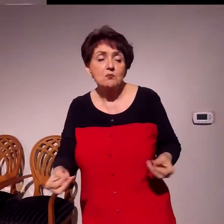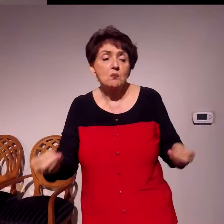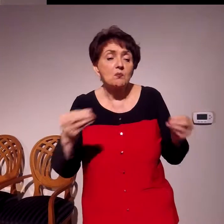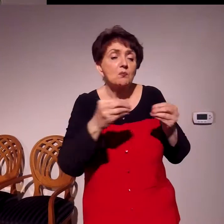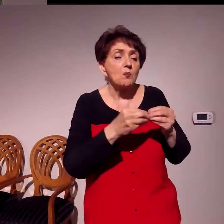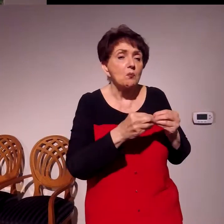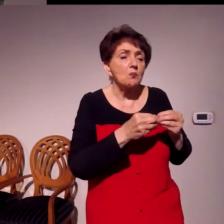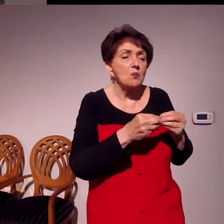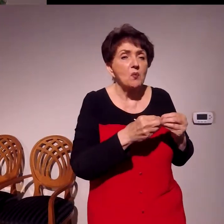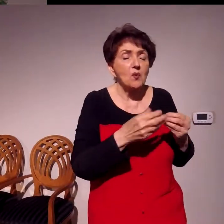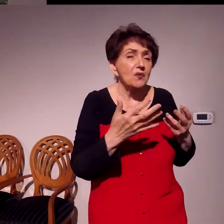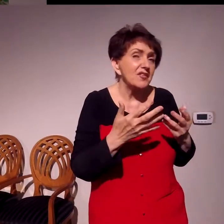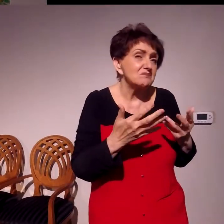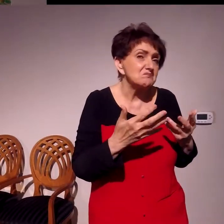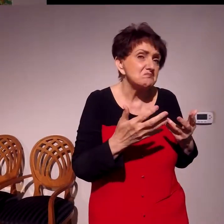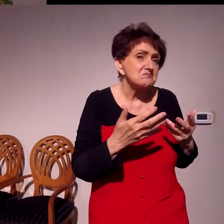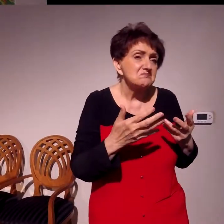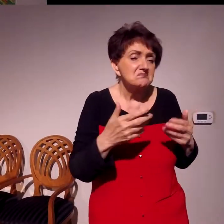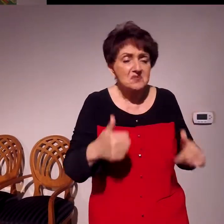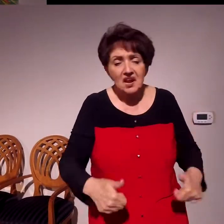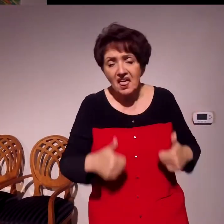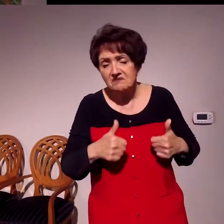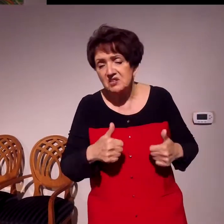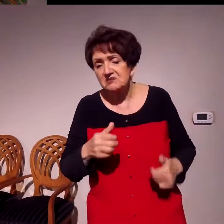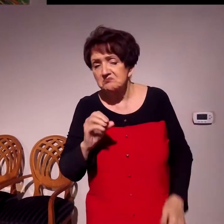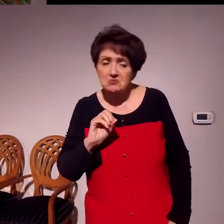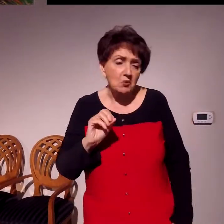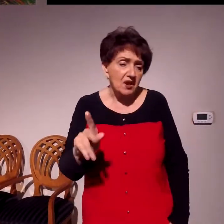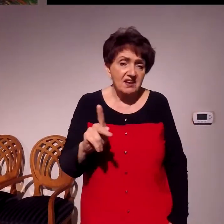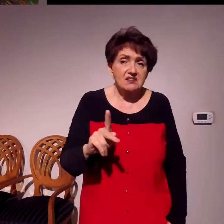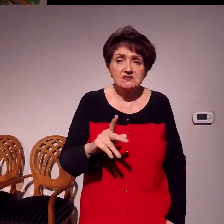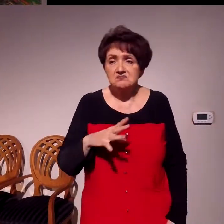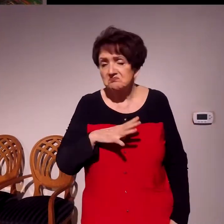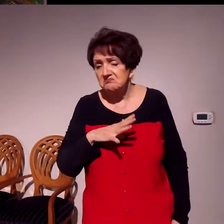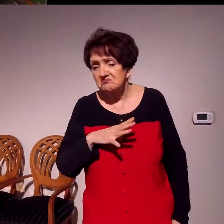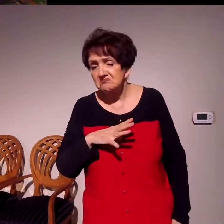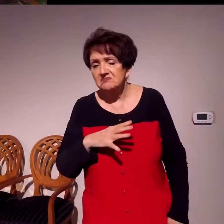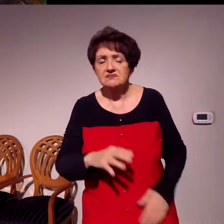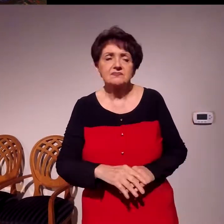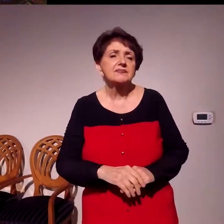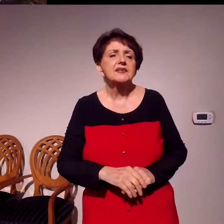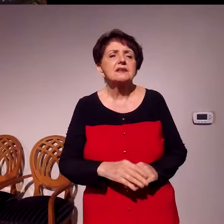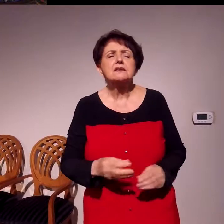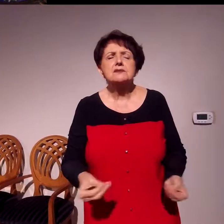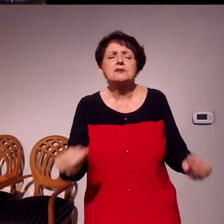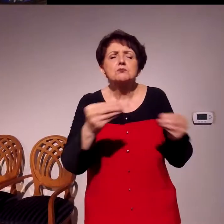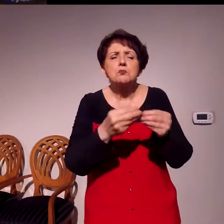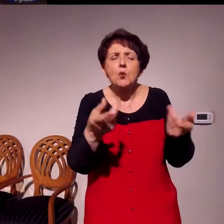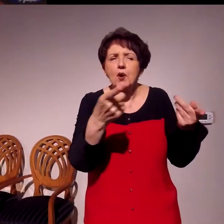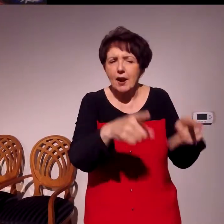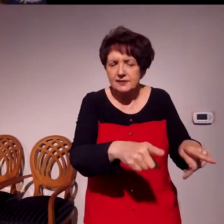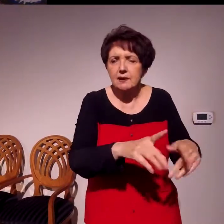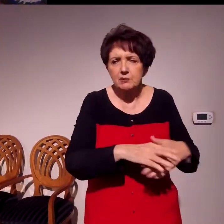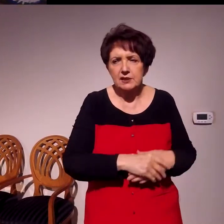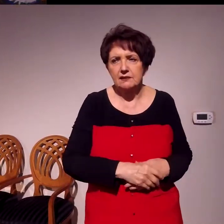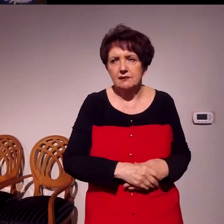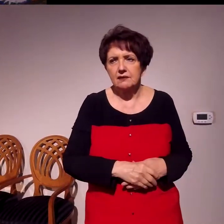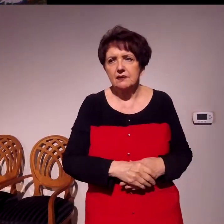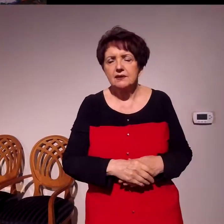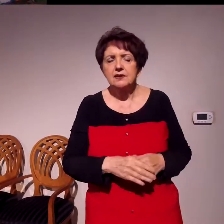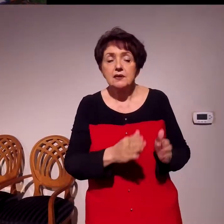our life be okay. There's something bigger going on. In our book of the